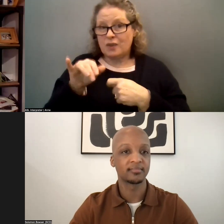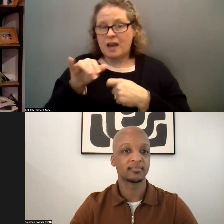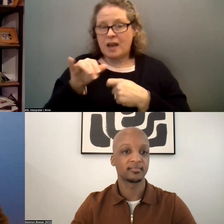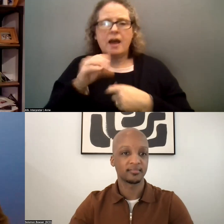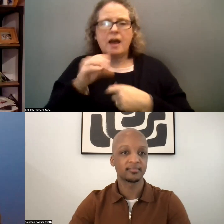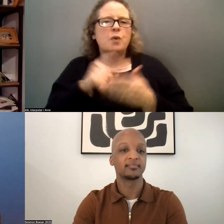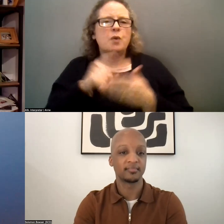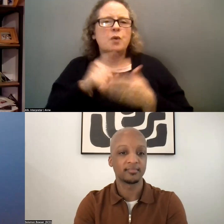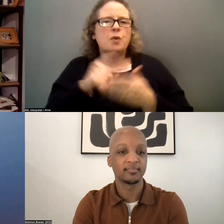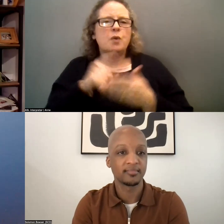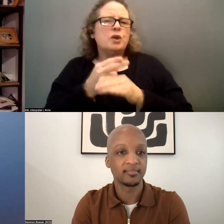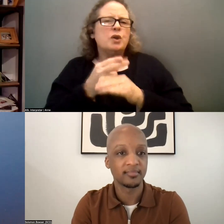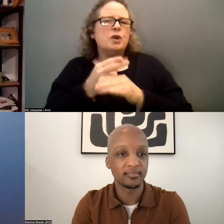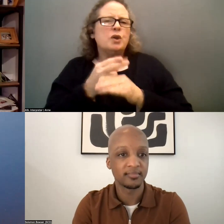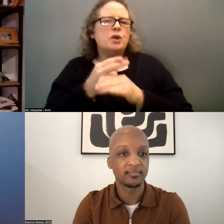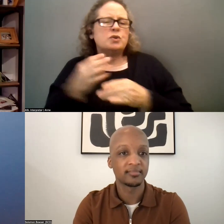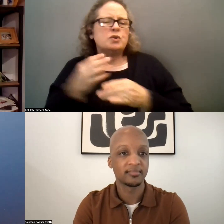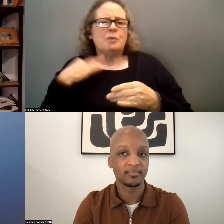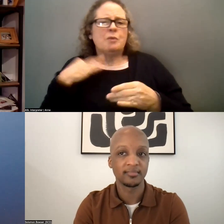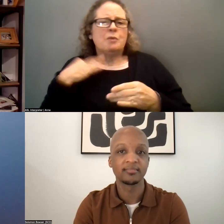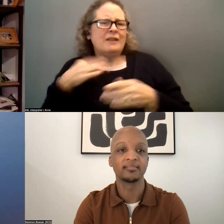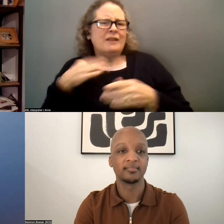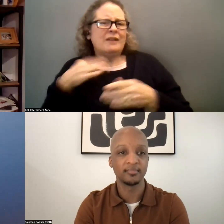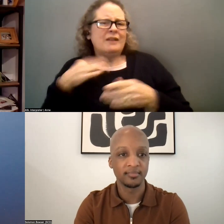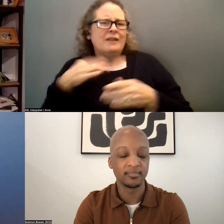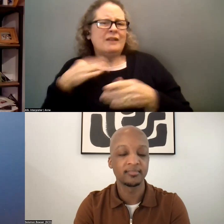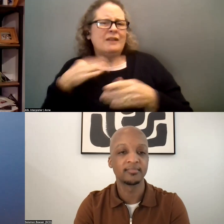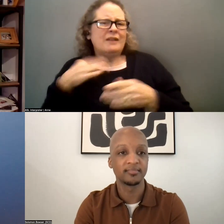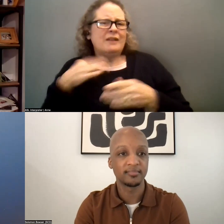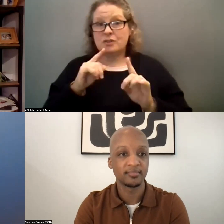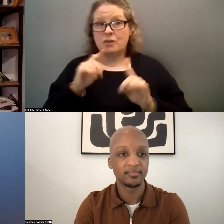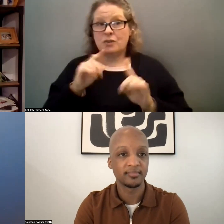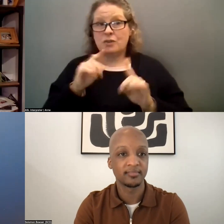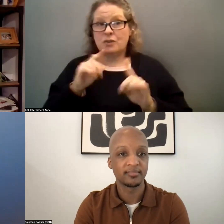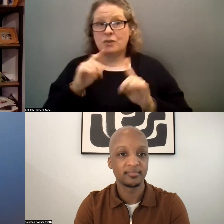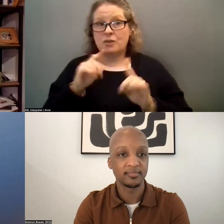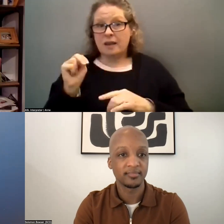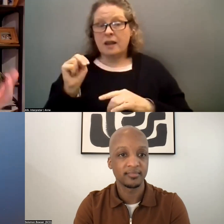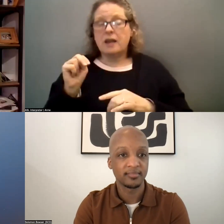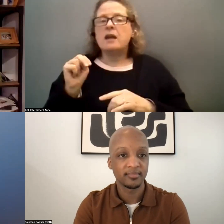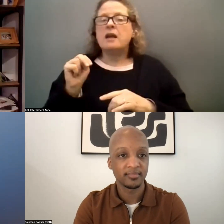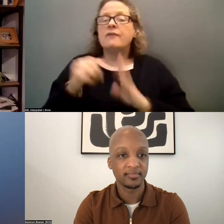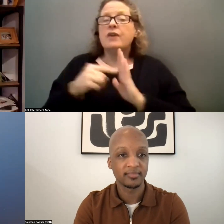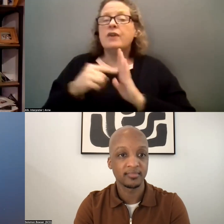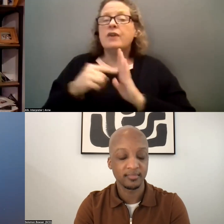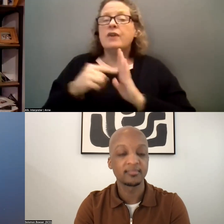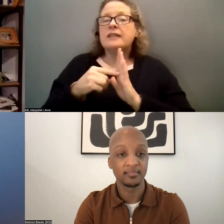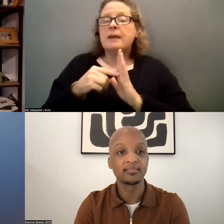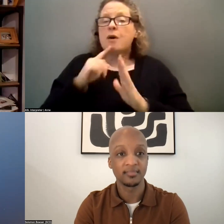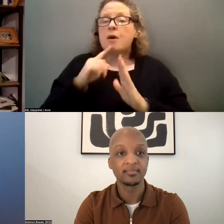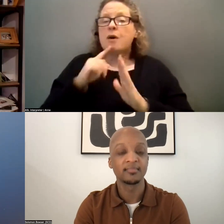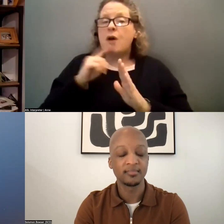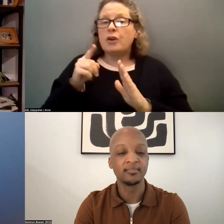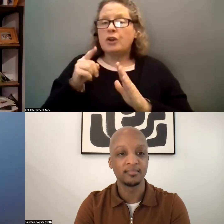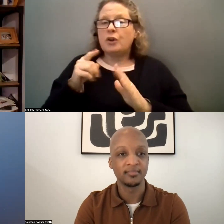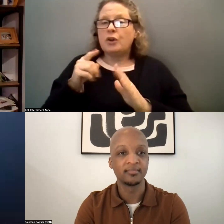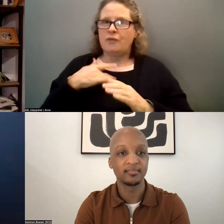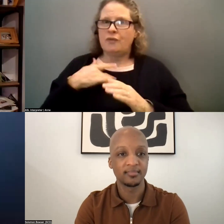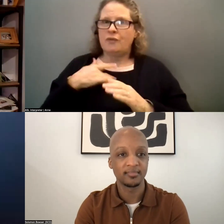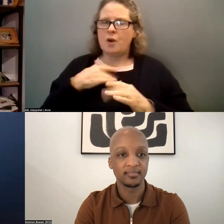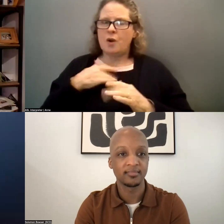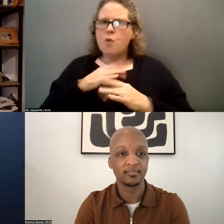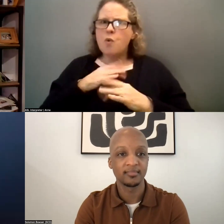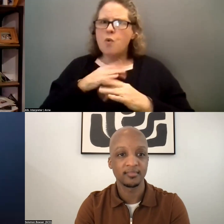user getting out of it? Because like the answer that I'll put to you, Solomon, is like, are you enticed by that pre offer, right? What is in it